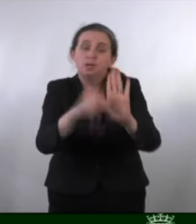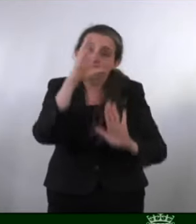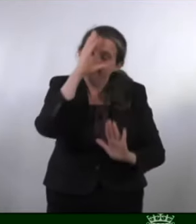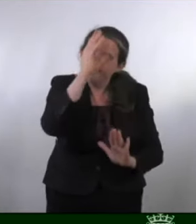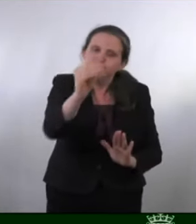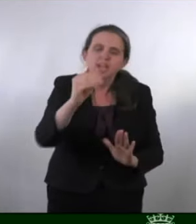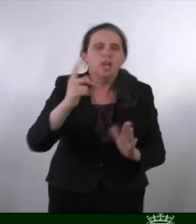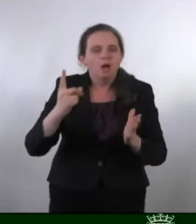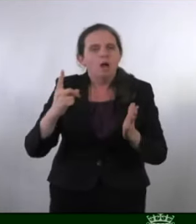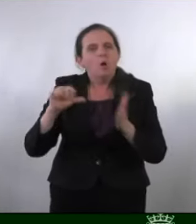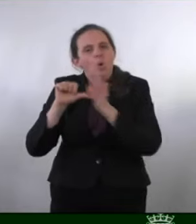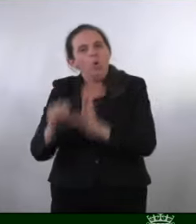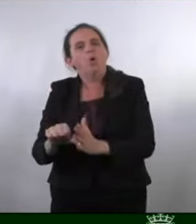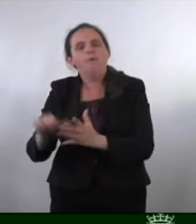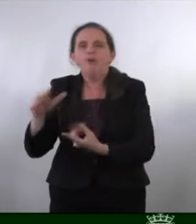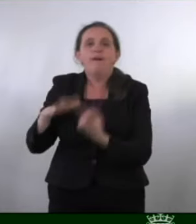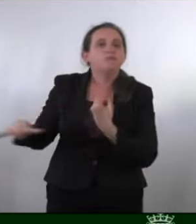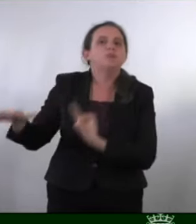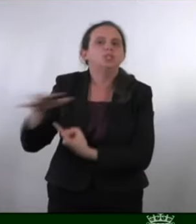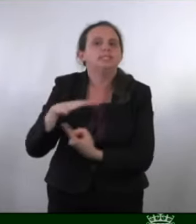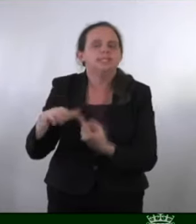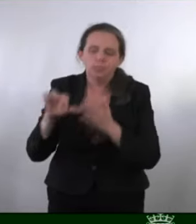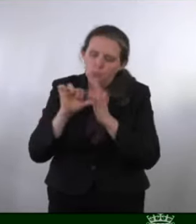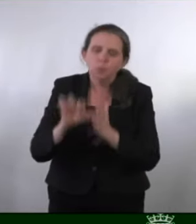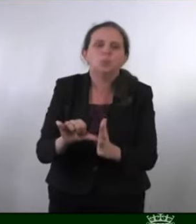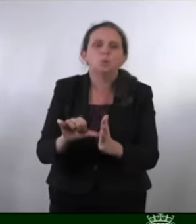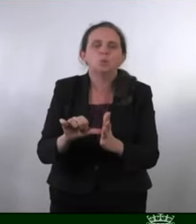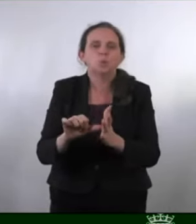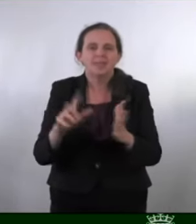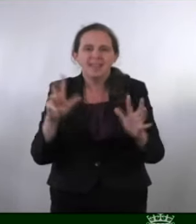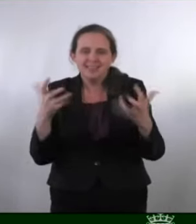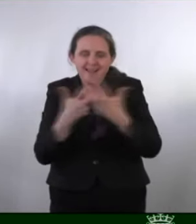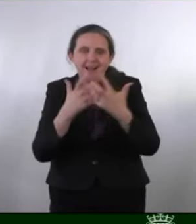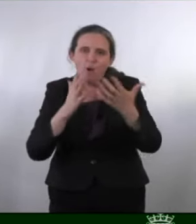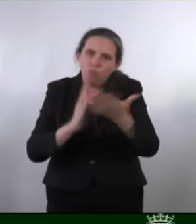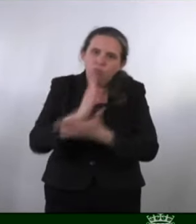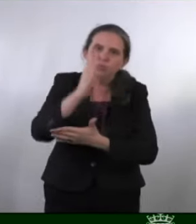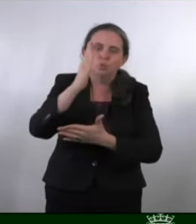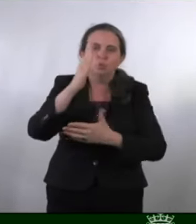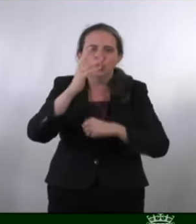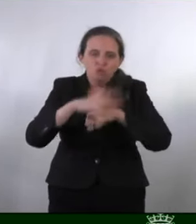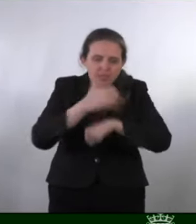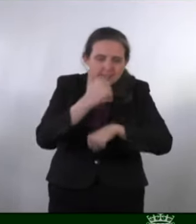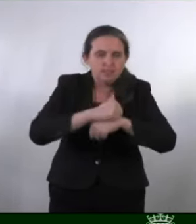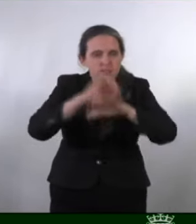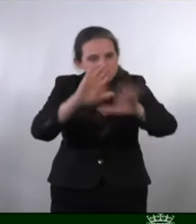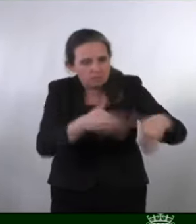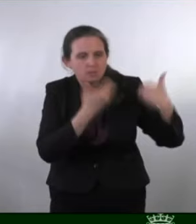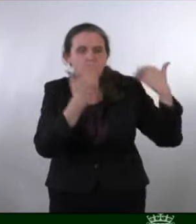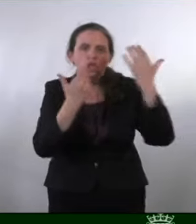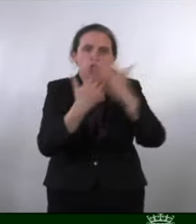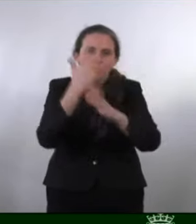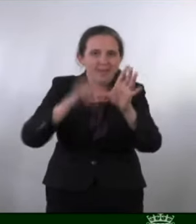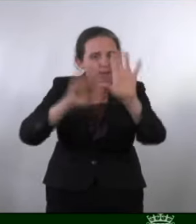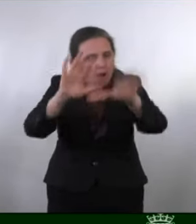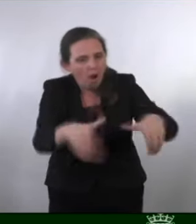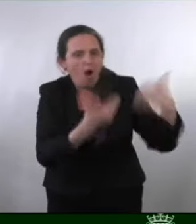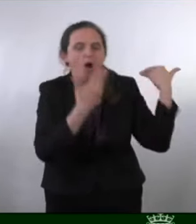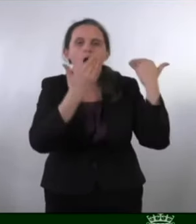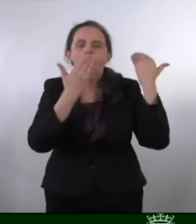remain tough because that's the way to get through beyond Christmas, through the new year. And the exit strategy is